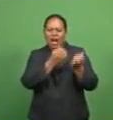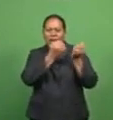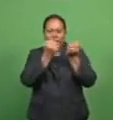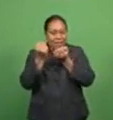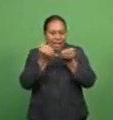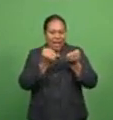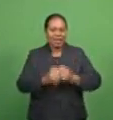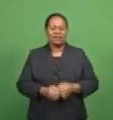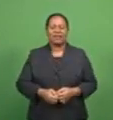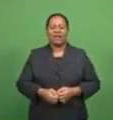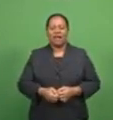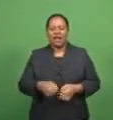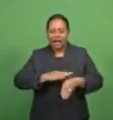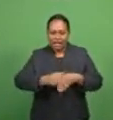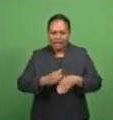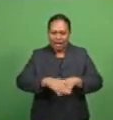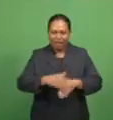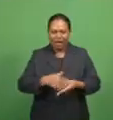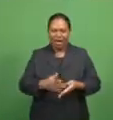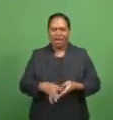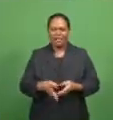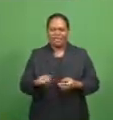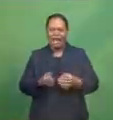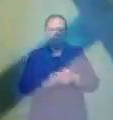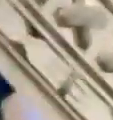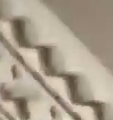and some cassava and some cabbage.